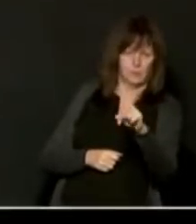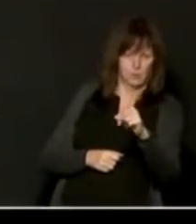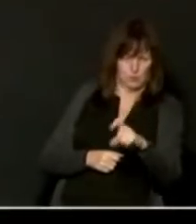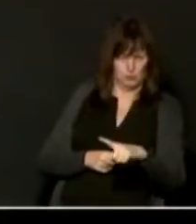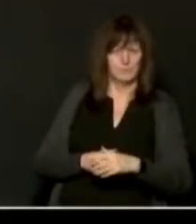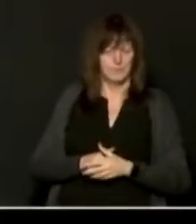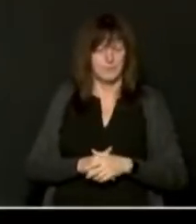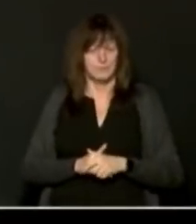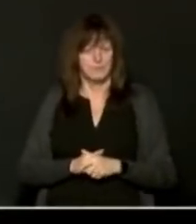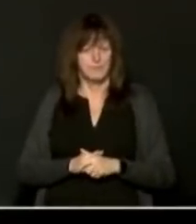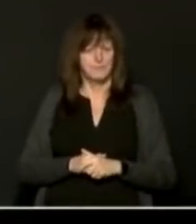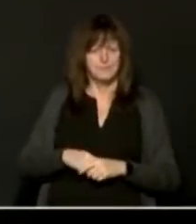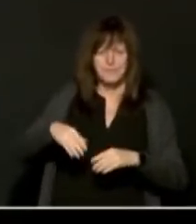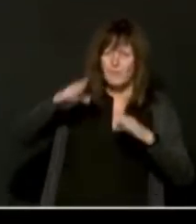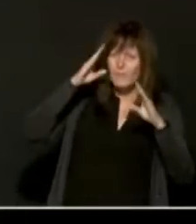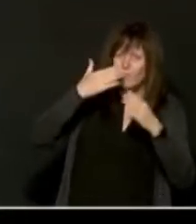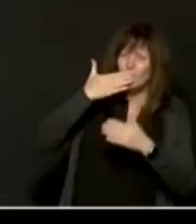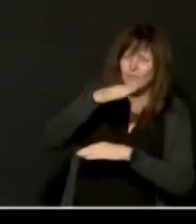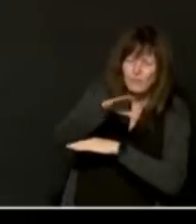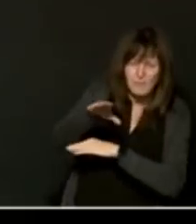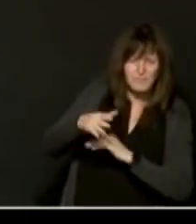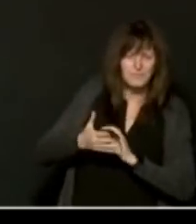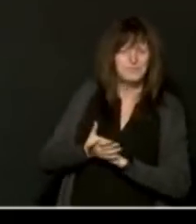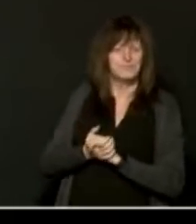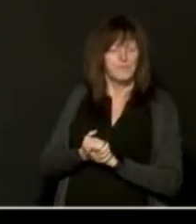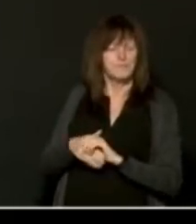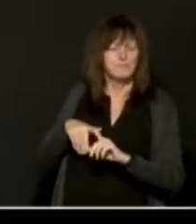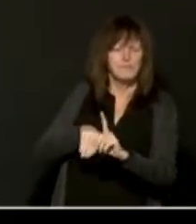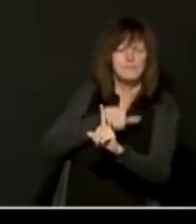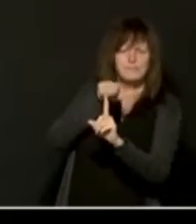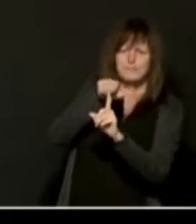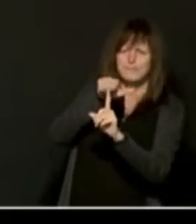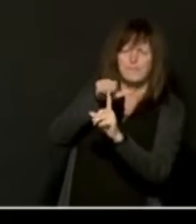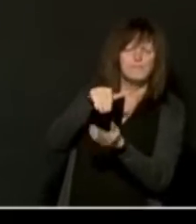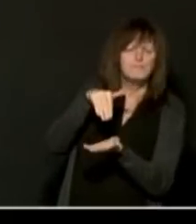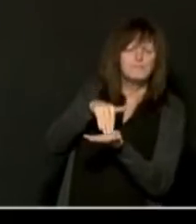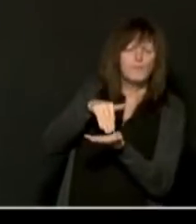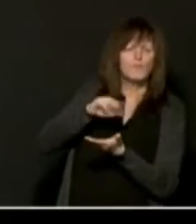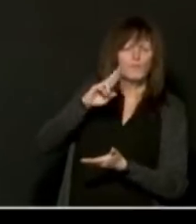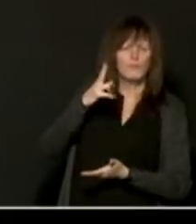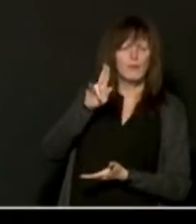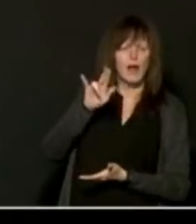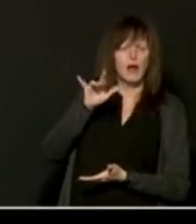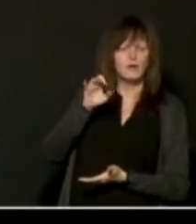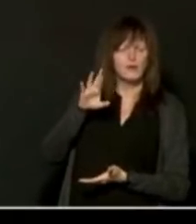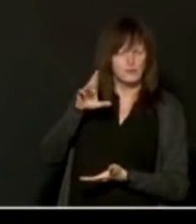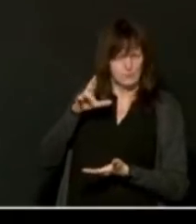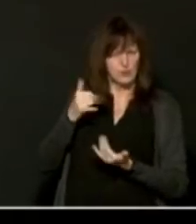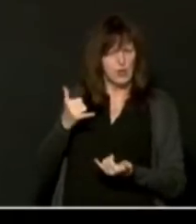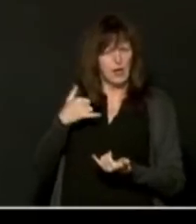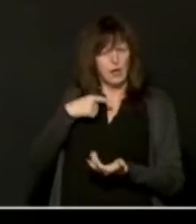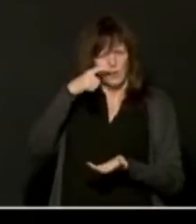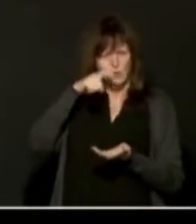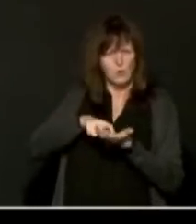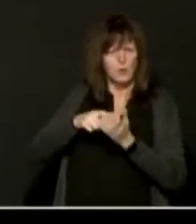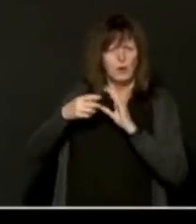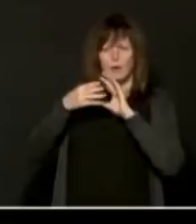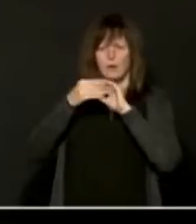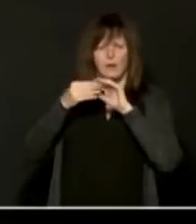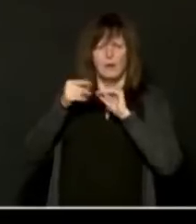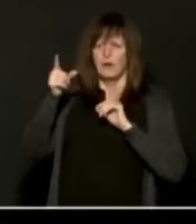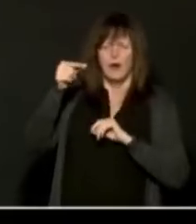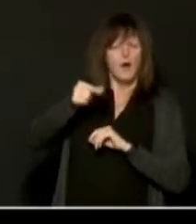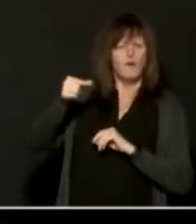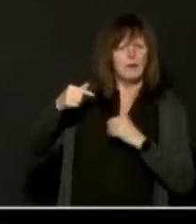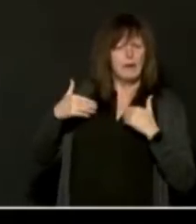afternoon. I just wanted to ask Dr. Heyer about a comment that was made today by one of the government ministers. They were citing a study